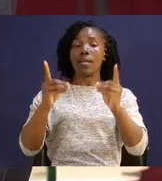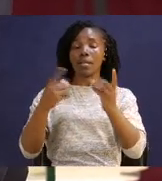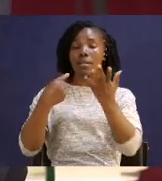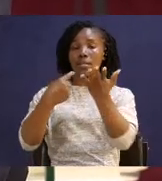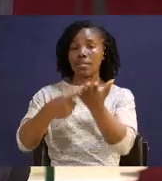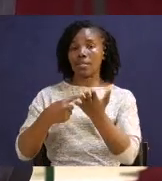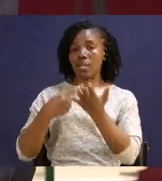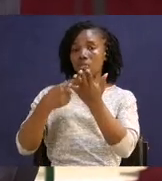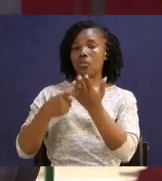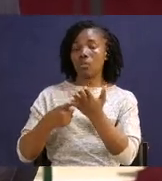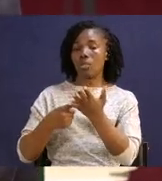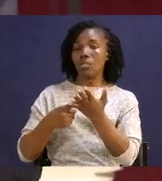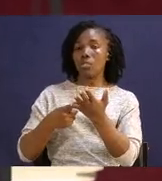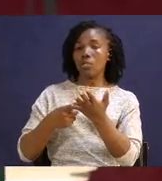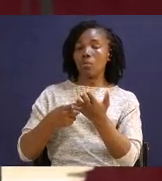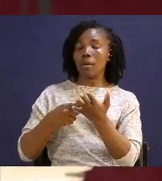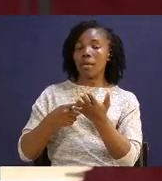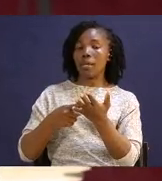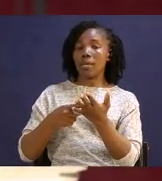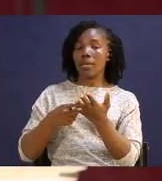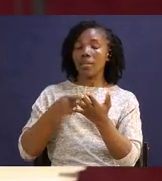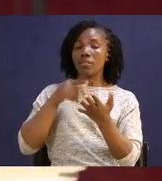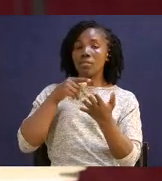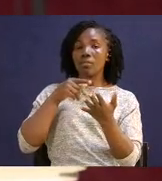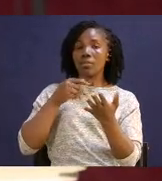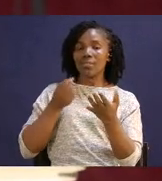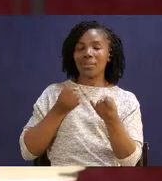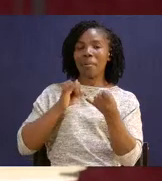to Martha's place. I'll tell you that story next week.